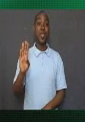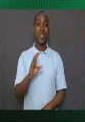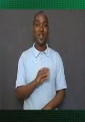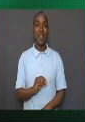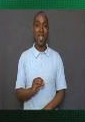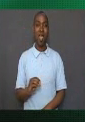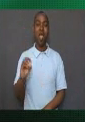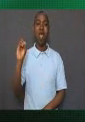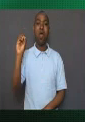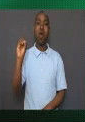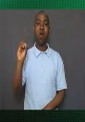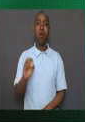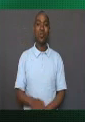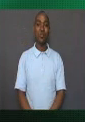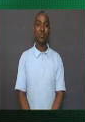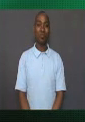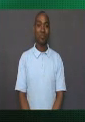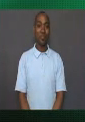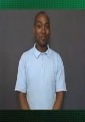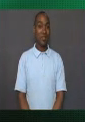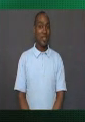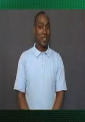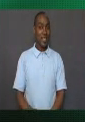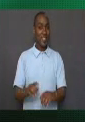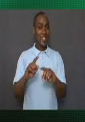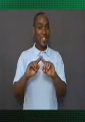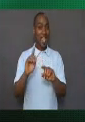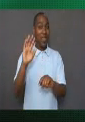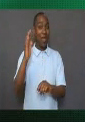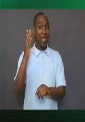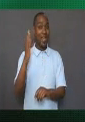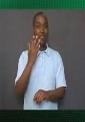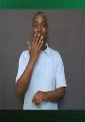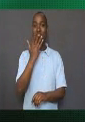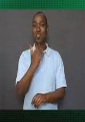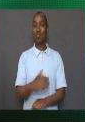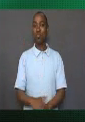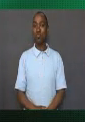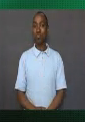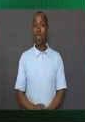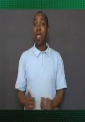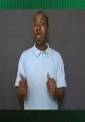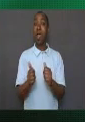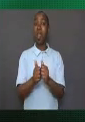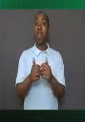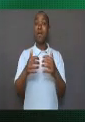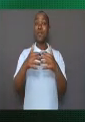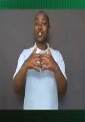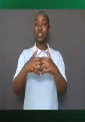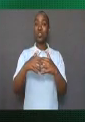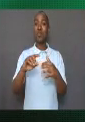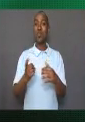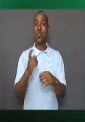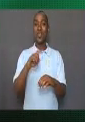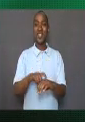O. If different types of blood are mixed together, there